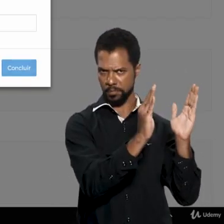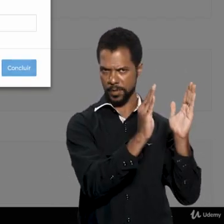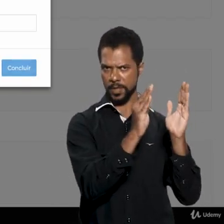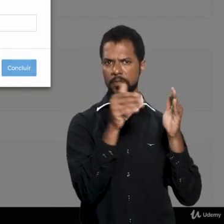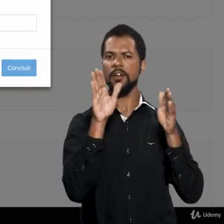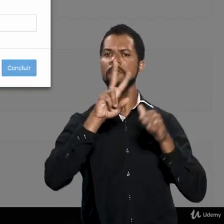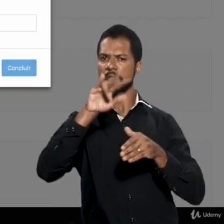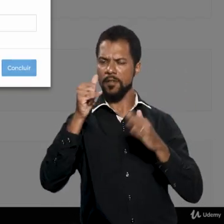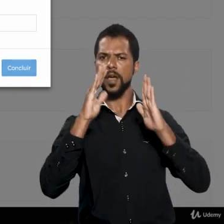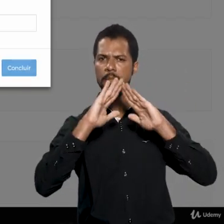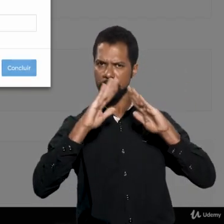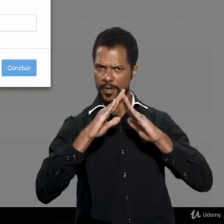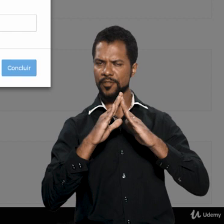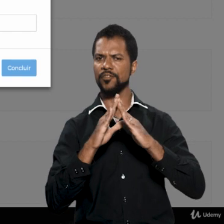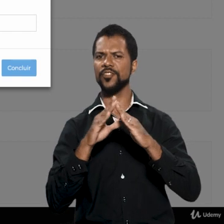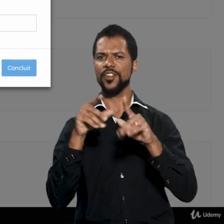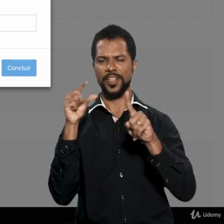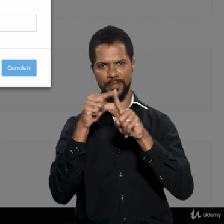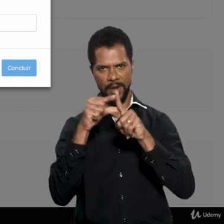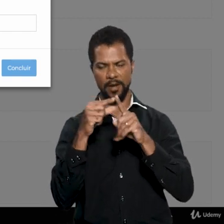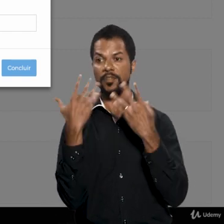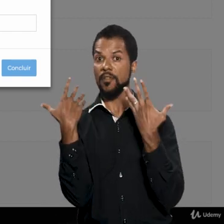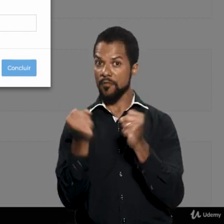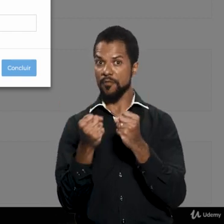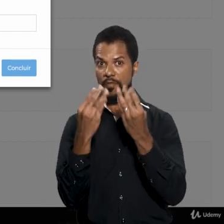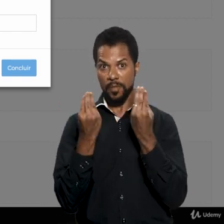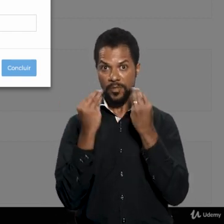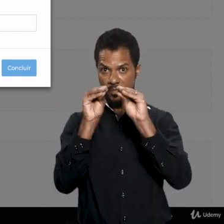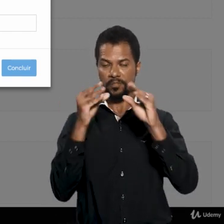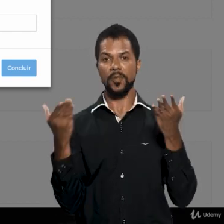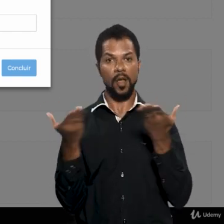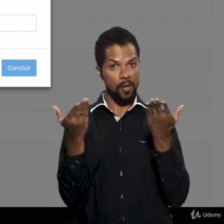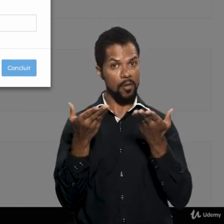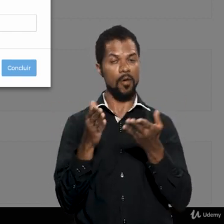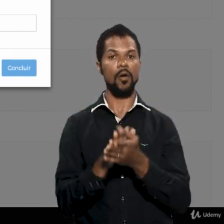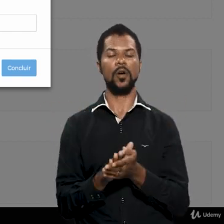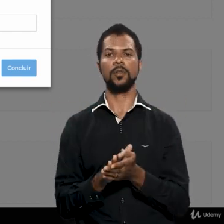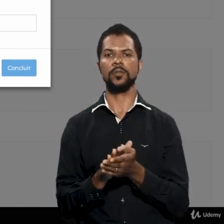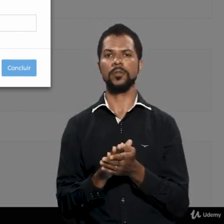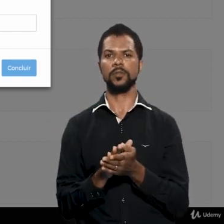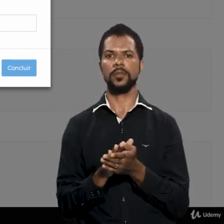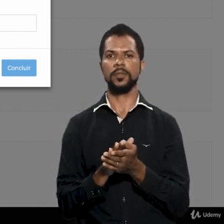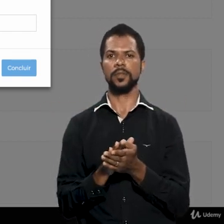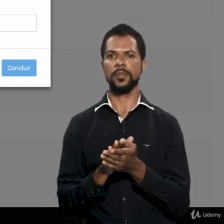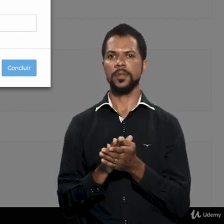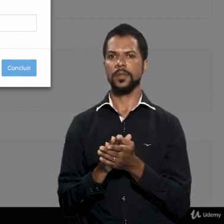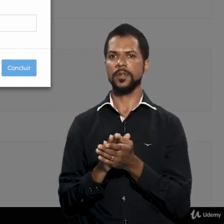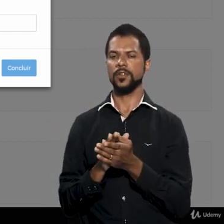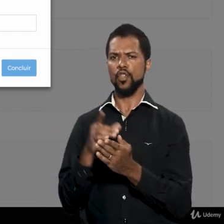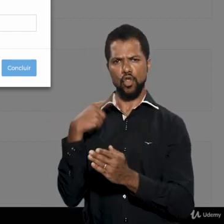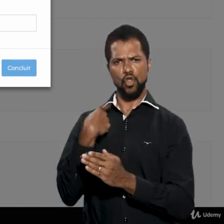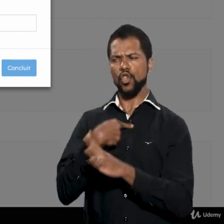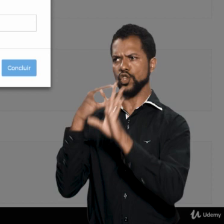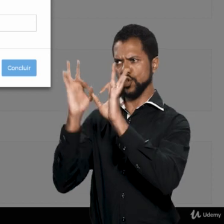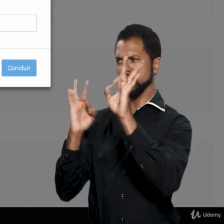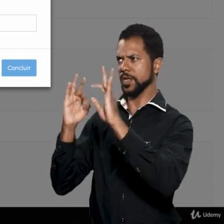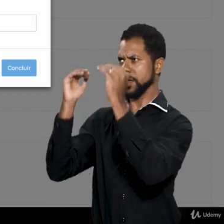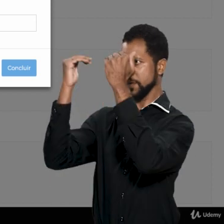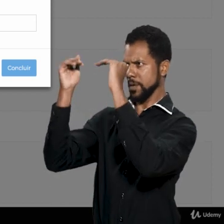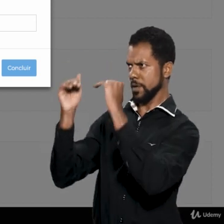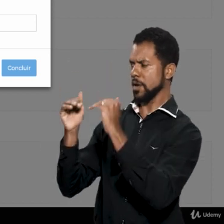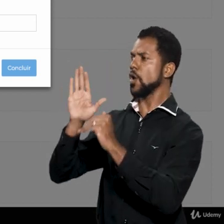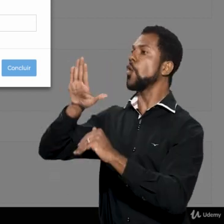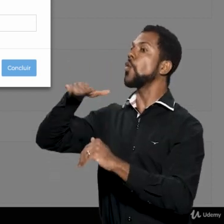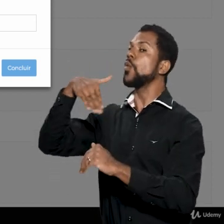some of the words, okay? Just to guarantee that I've made the backup. So it wants the